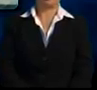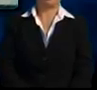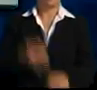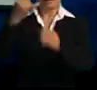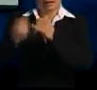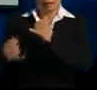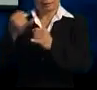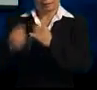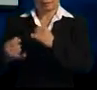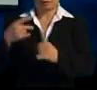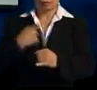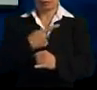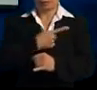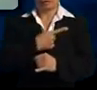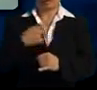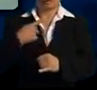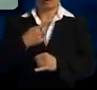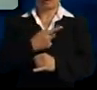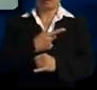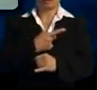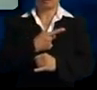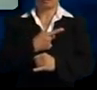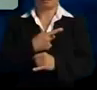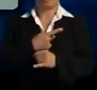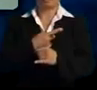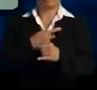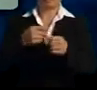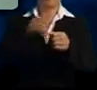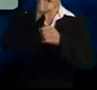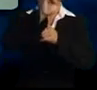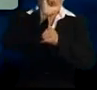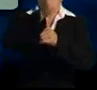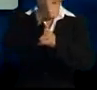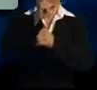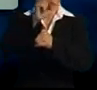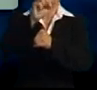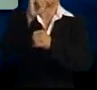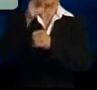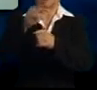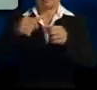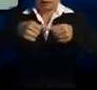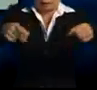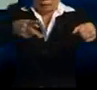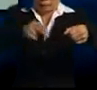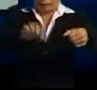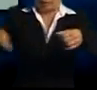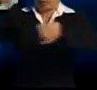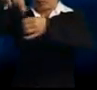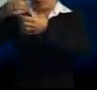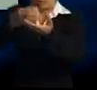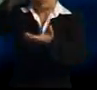And lastly, we will just burn the magnesium tape in the crucible with a lighter.